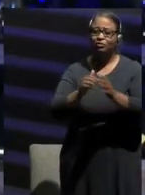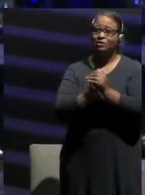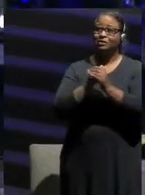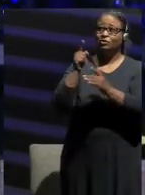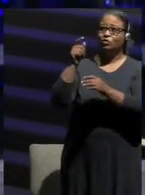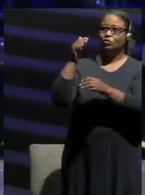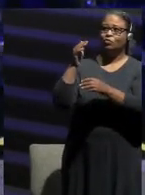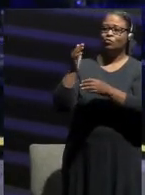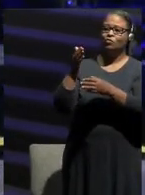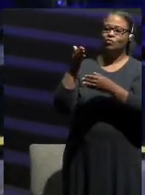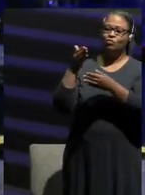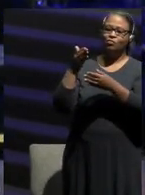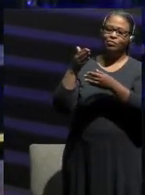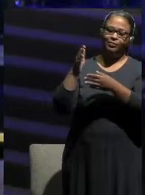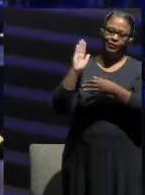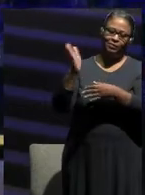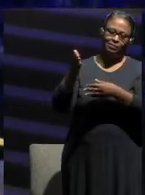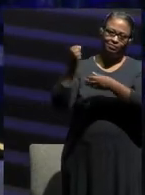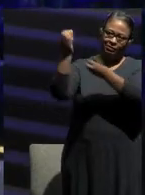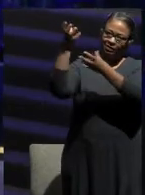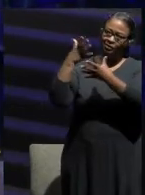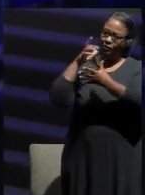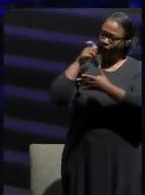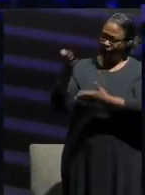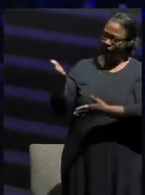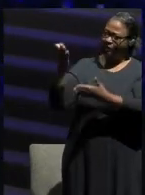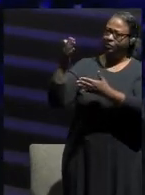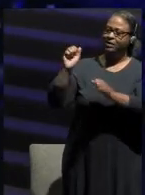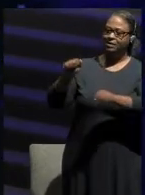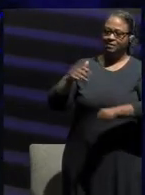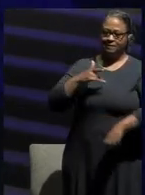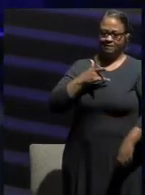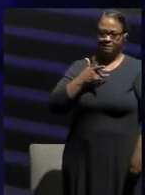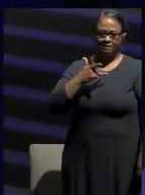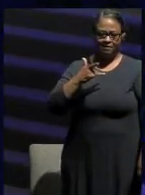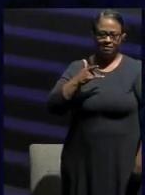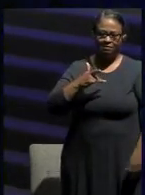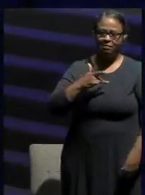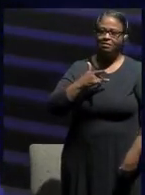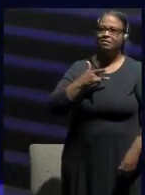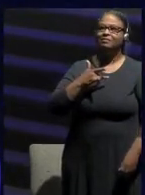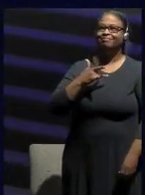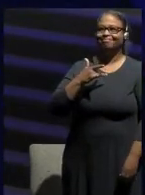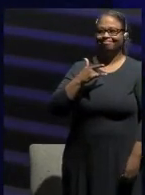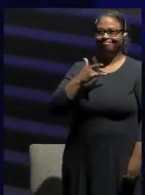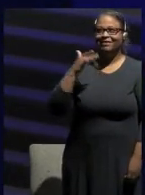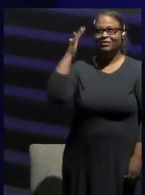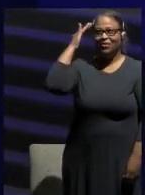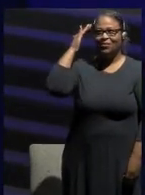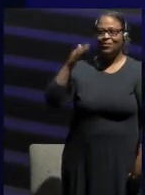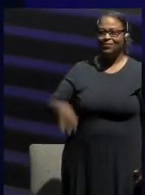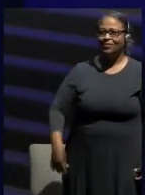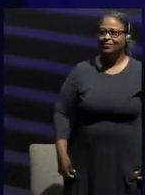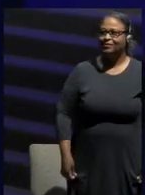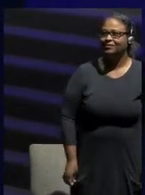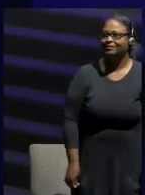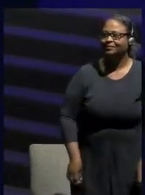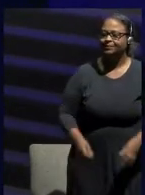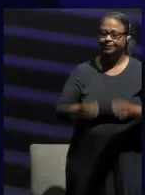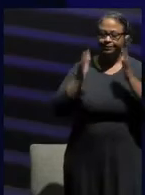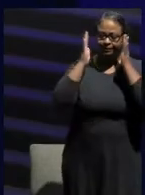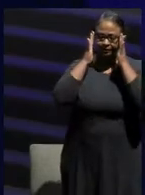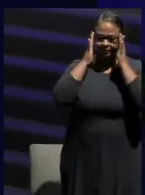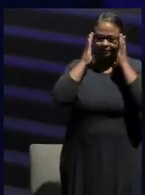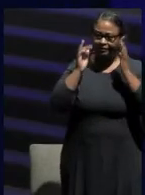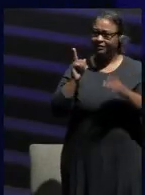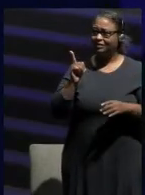yourself known to us and that we would feel that evidence in our life and that, God, would propel us one